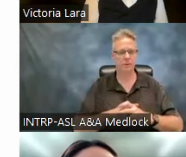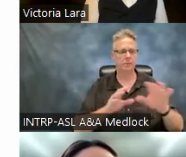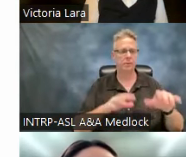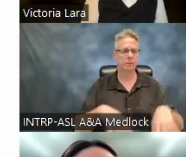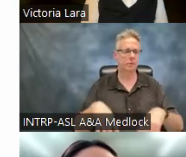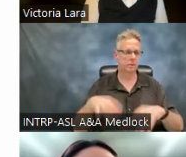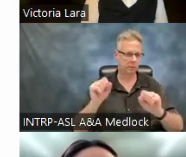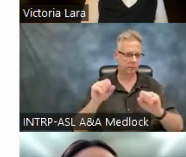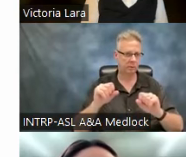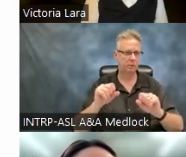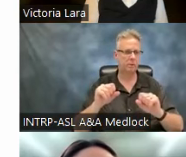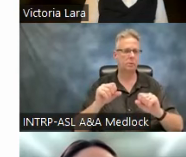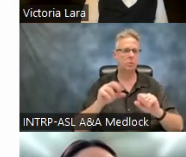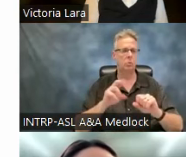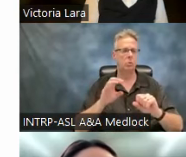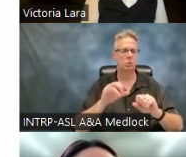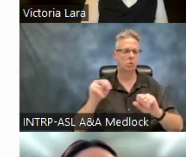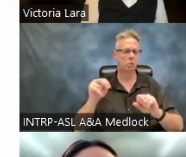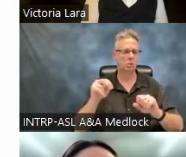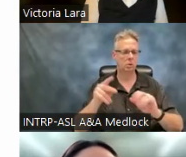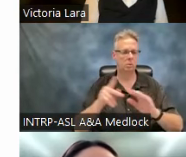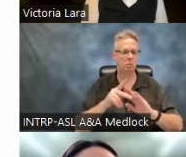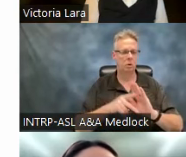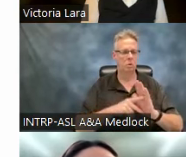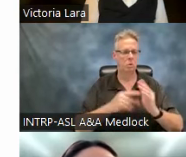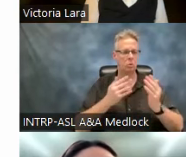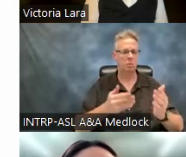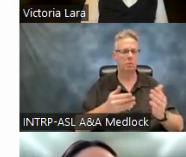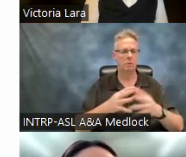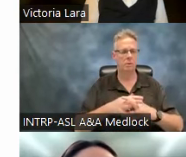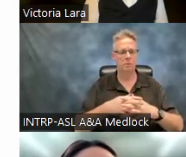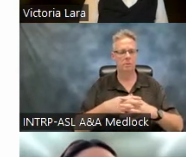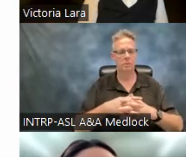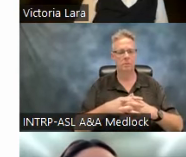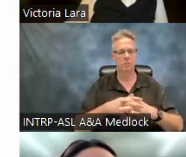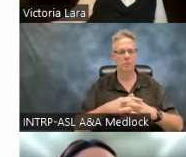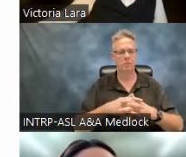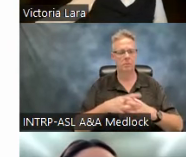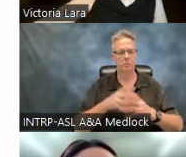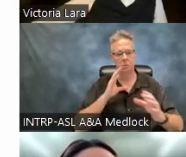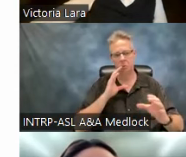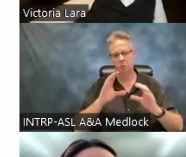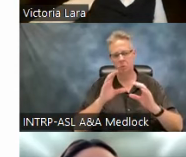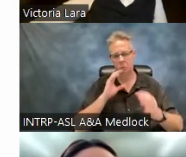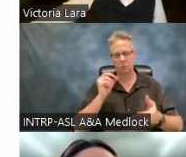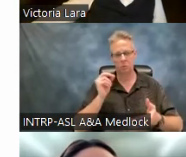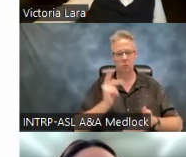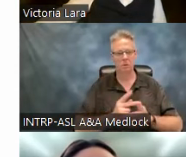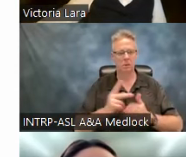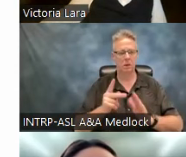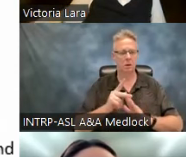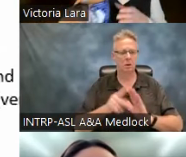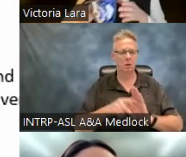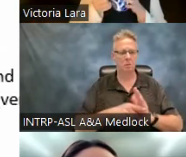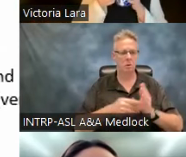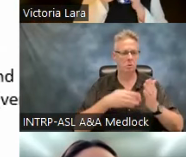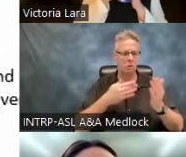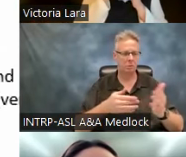adoption and rescission of a policy recommendation, communication of approved policy